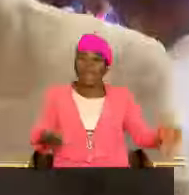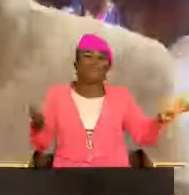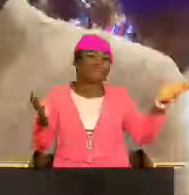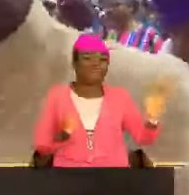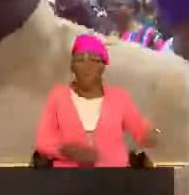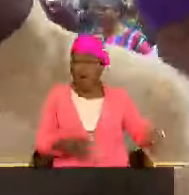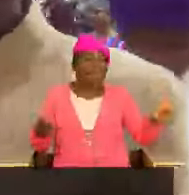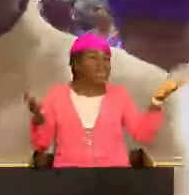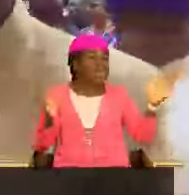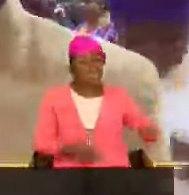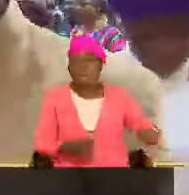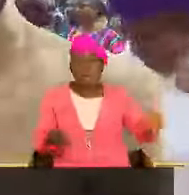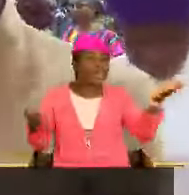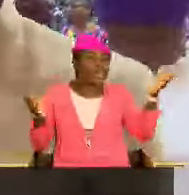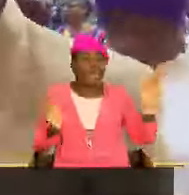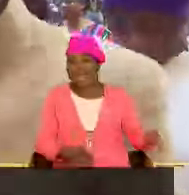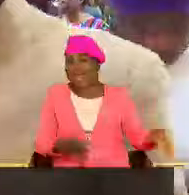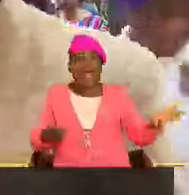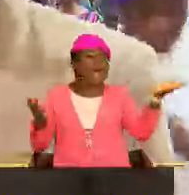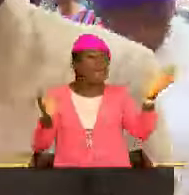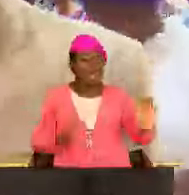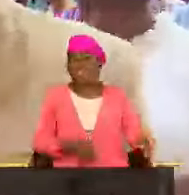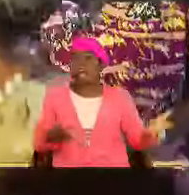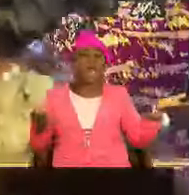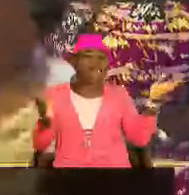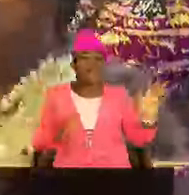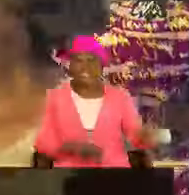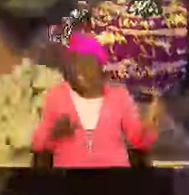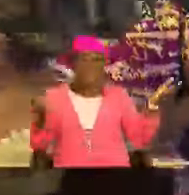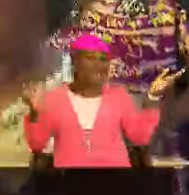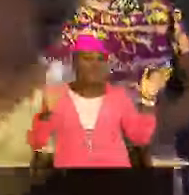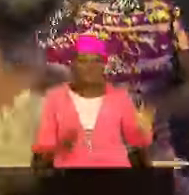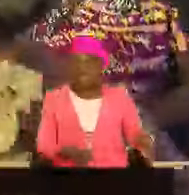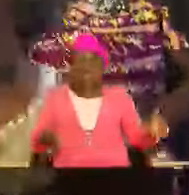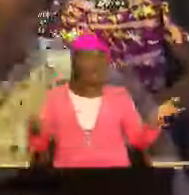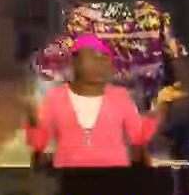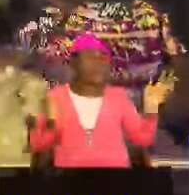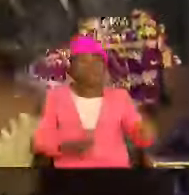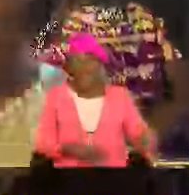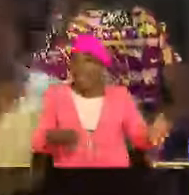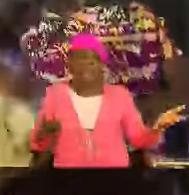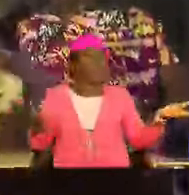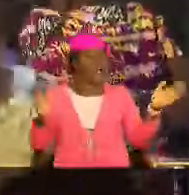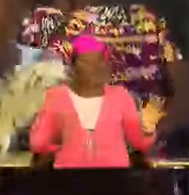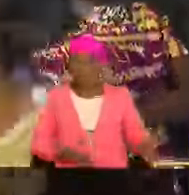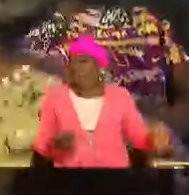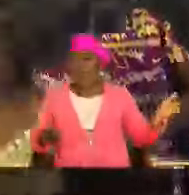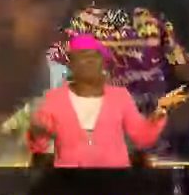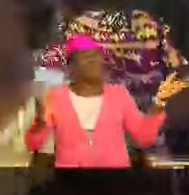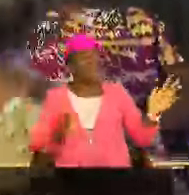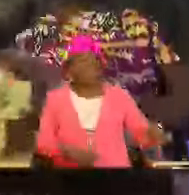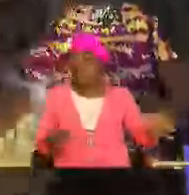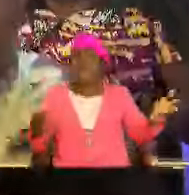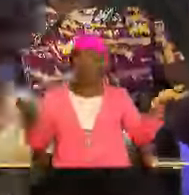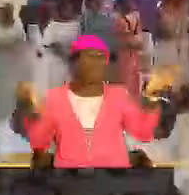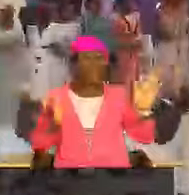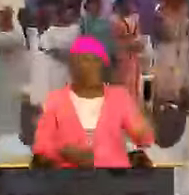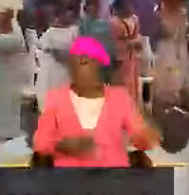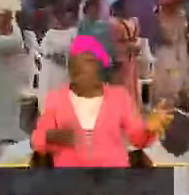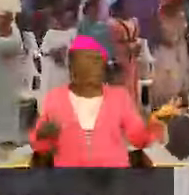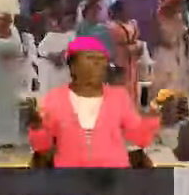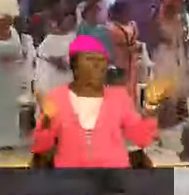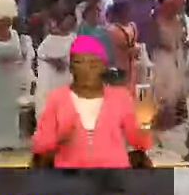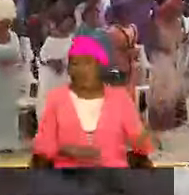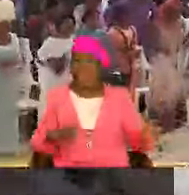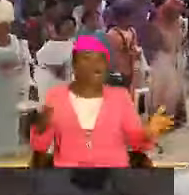fire cash fire cash fire cash fire in the name of Jesus